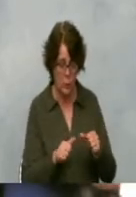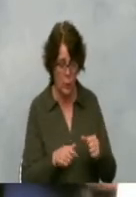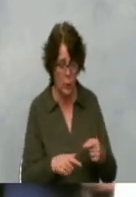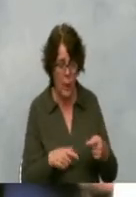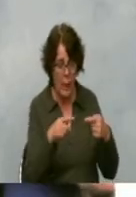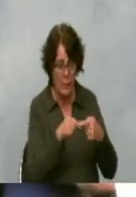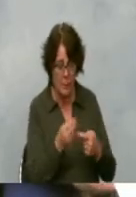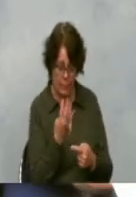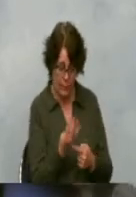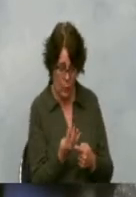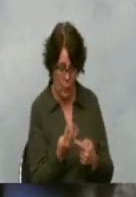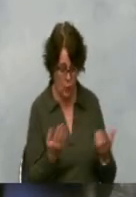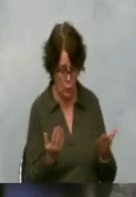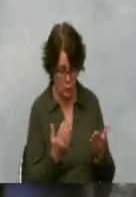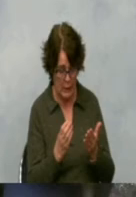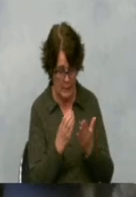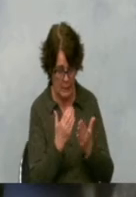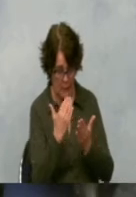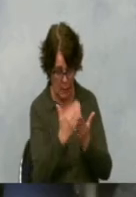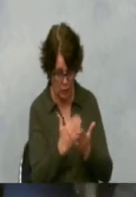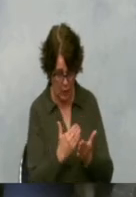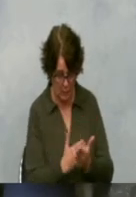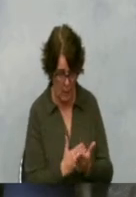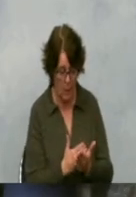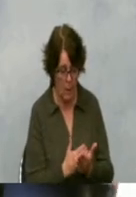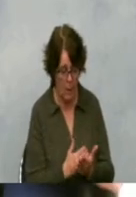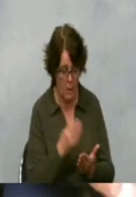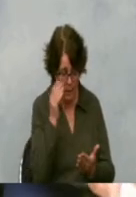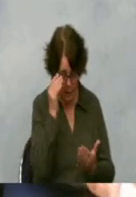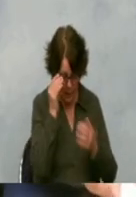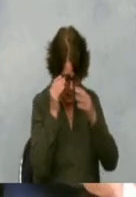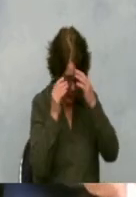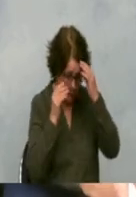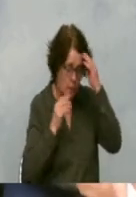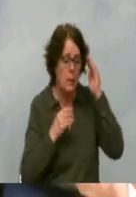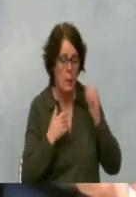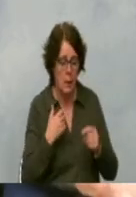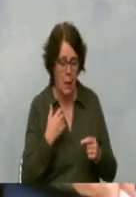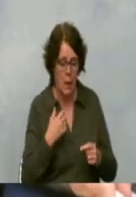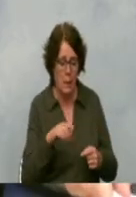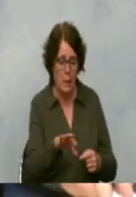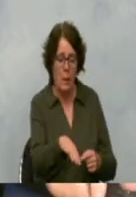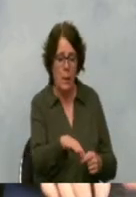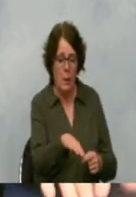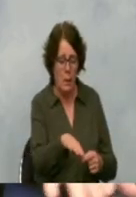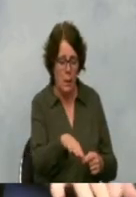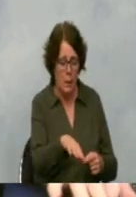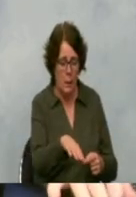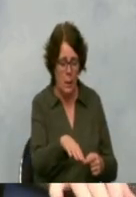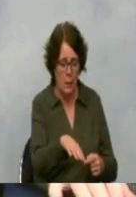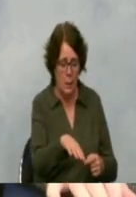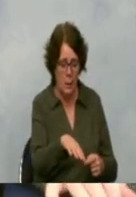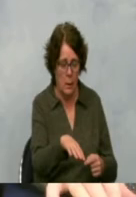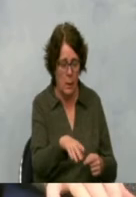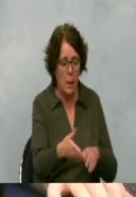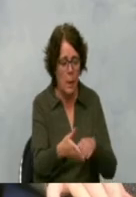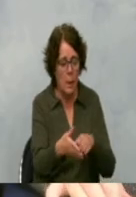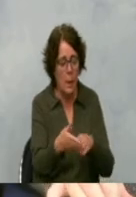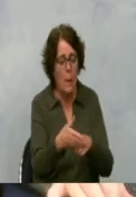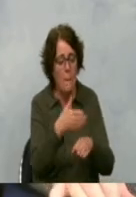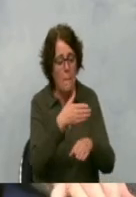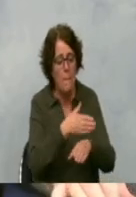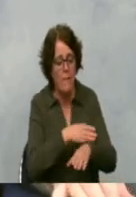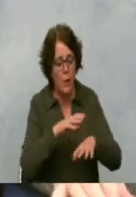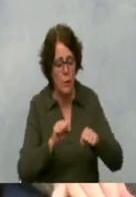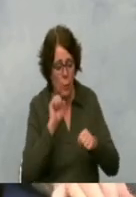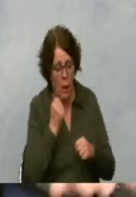item four on today's agenda? And I'm going to take a 5-minute break just before we start that